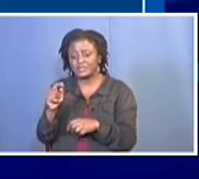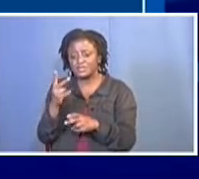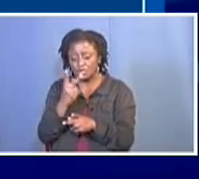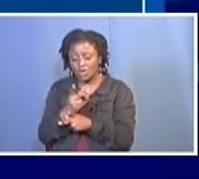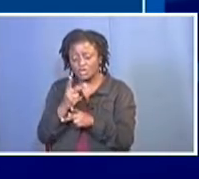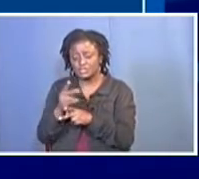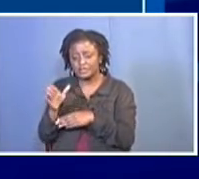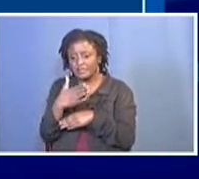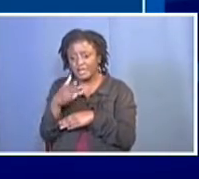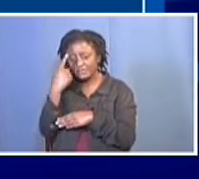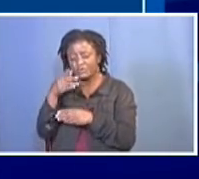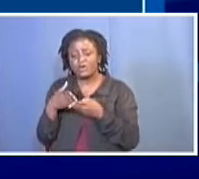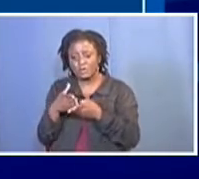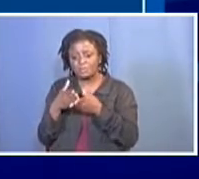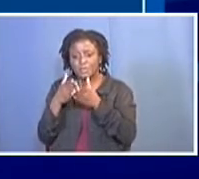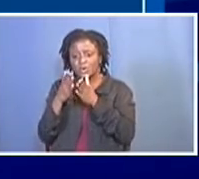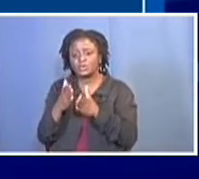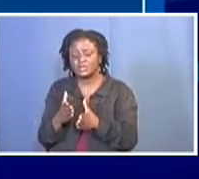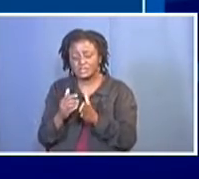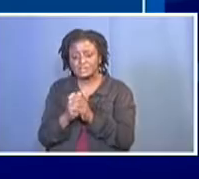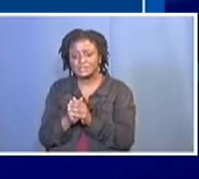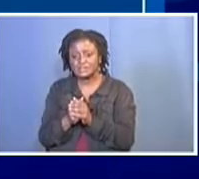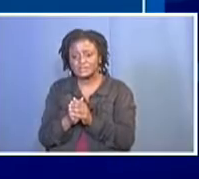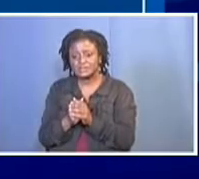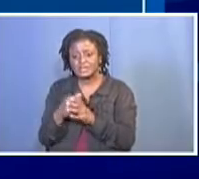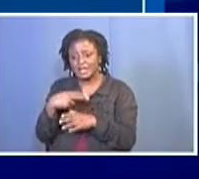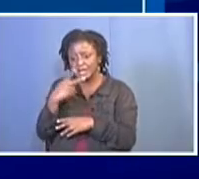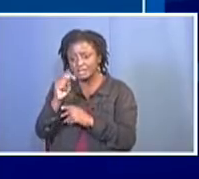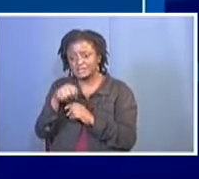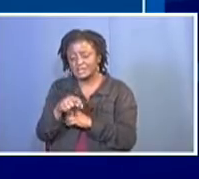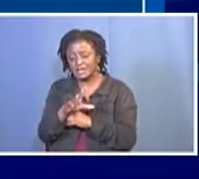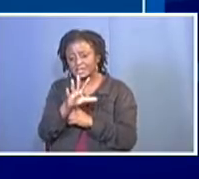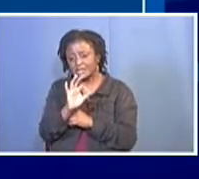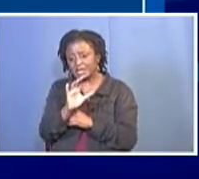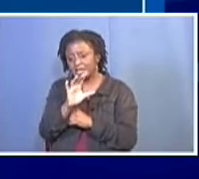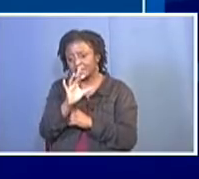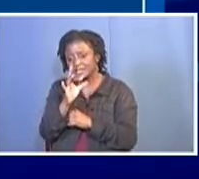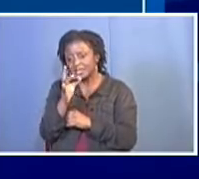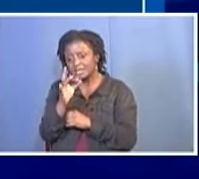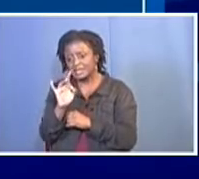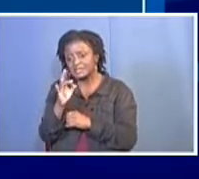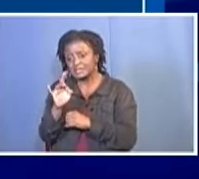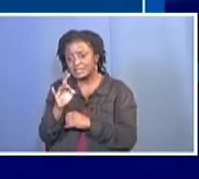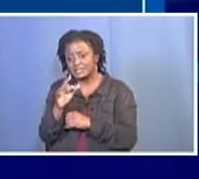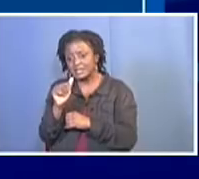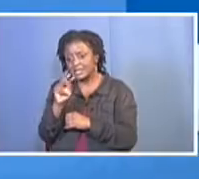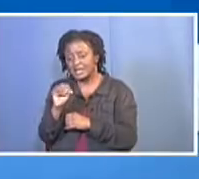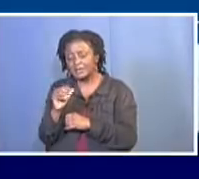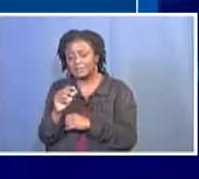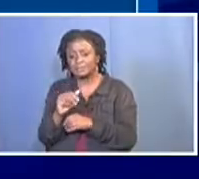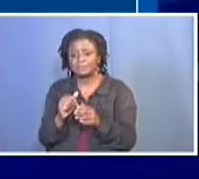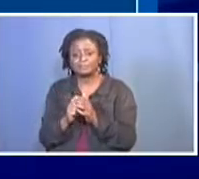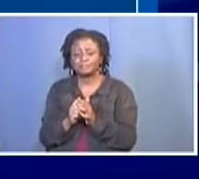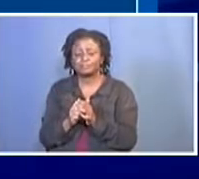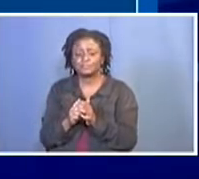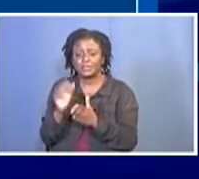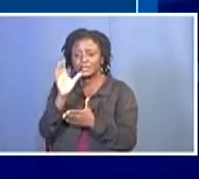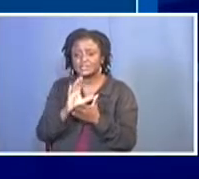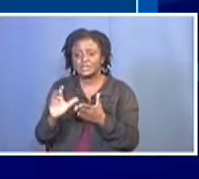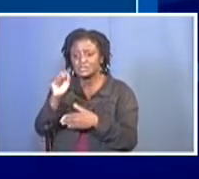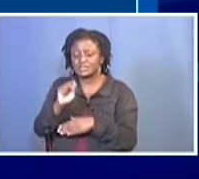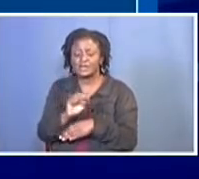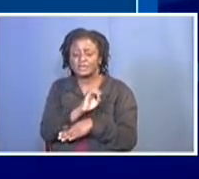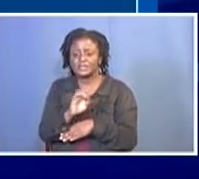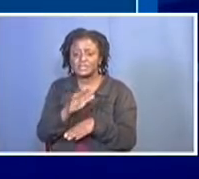in the northwest Bahamas. The high tide, that will take place at 9:18 in the morning with the low tide at 3:43 in the afternoon. In the central and